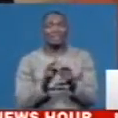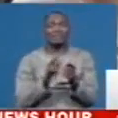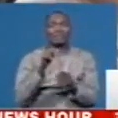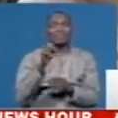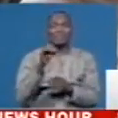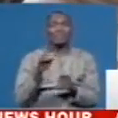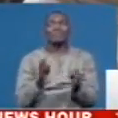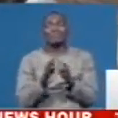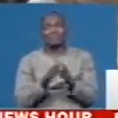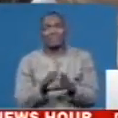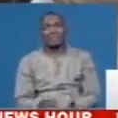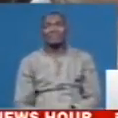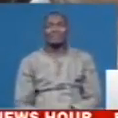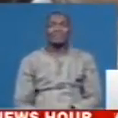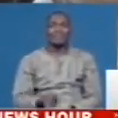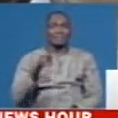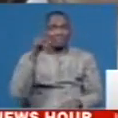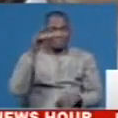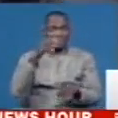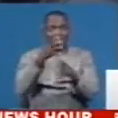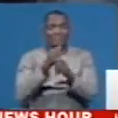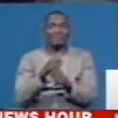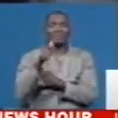UNESCO Guillermo Cano Prize received